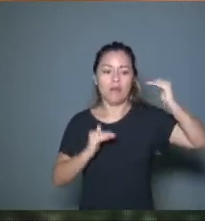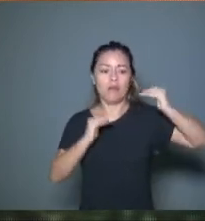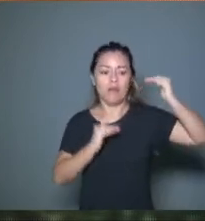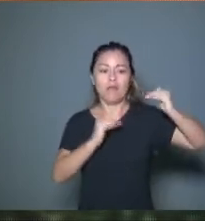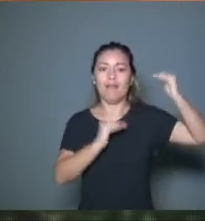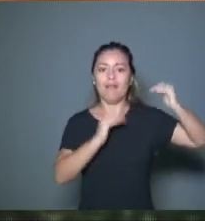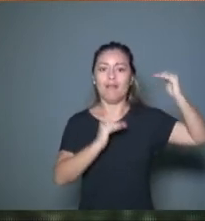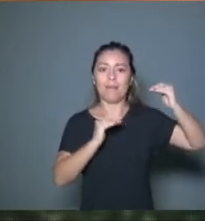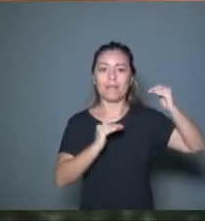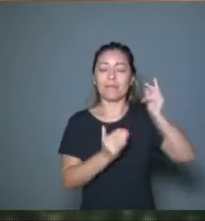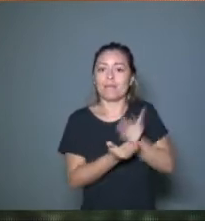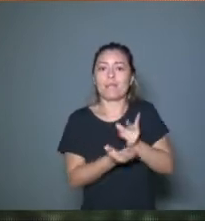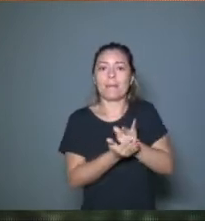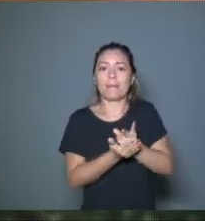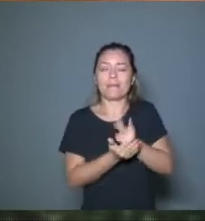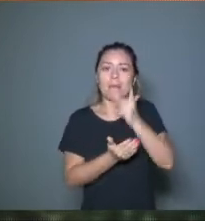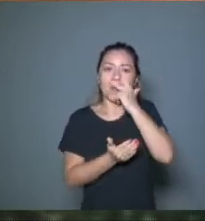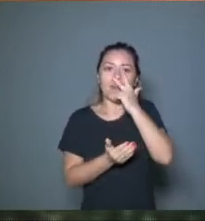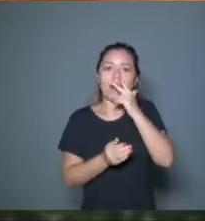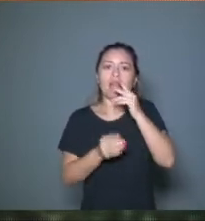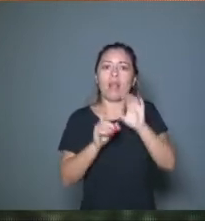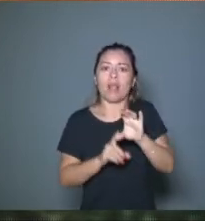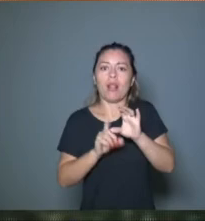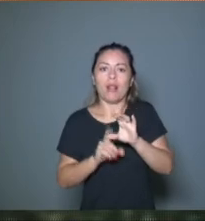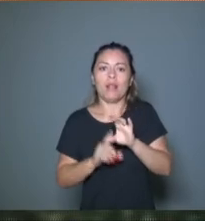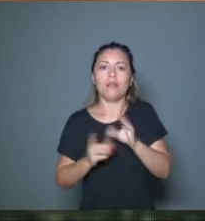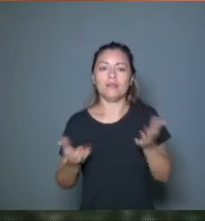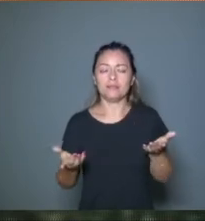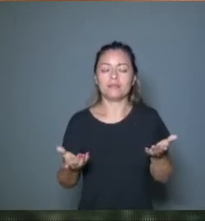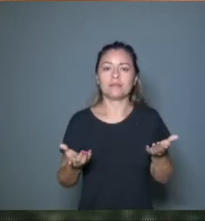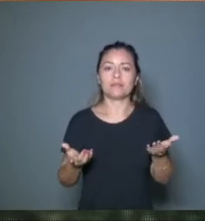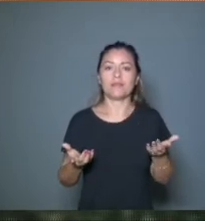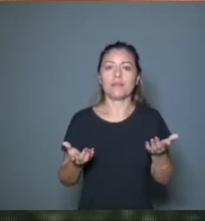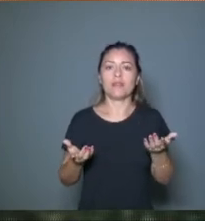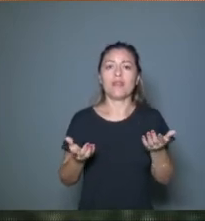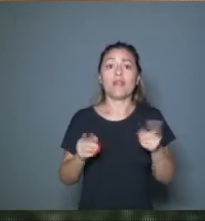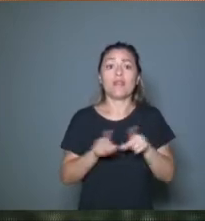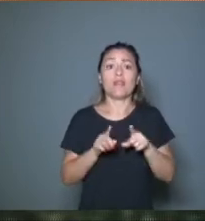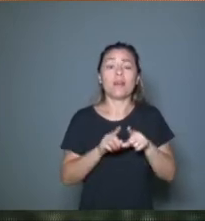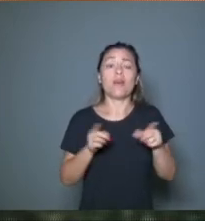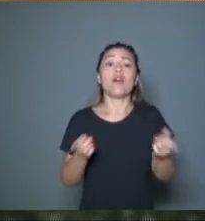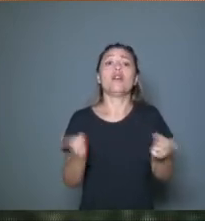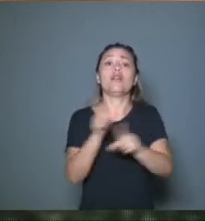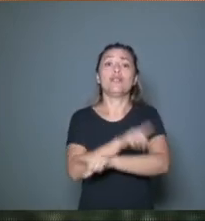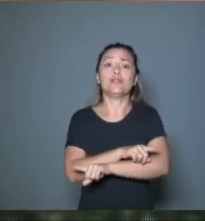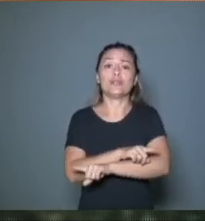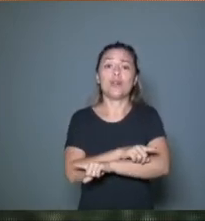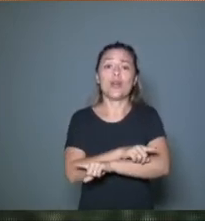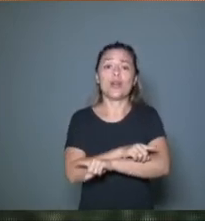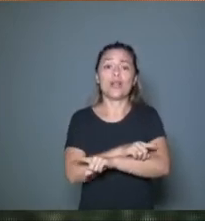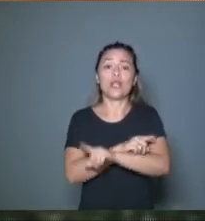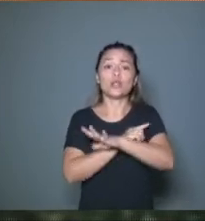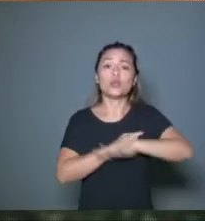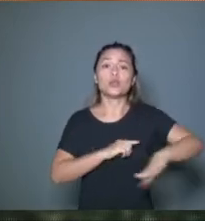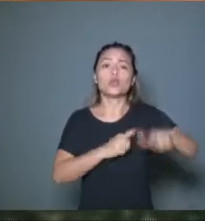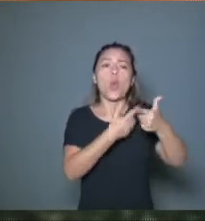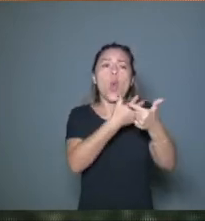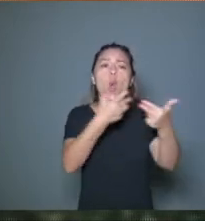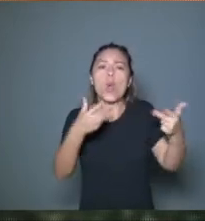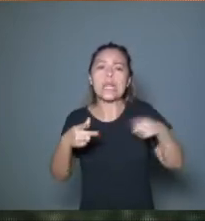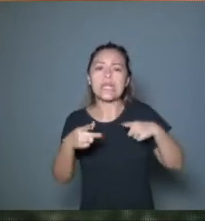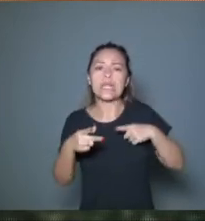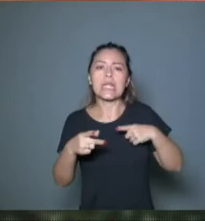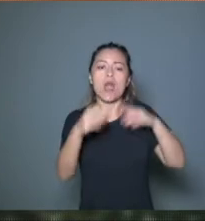and the dollar was at 5.50. And so we have this liability in